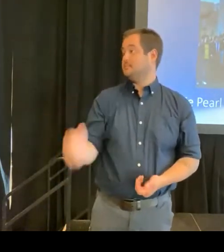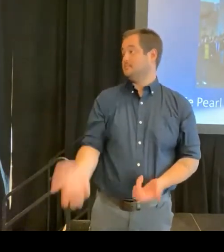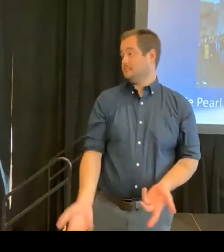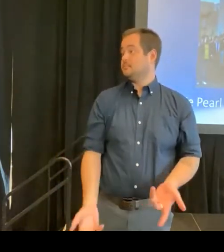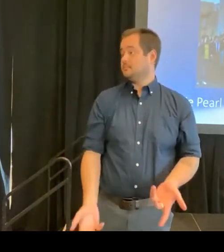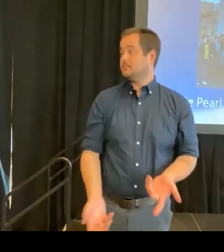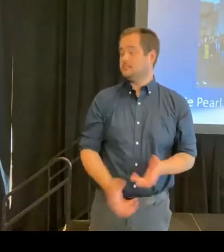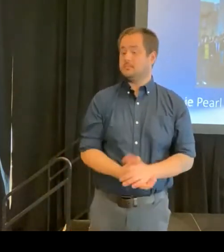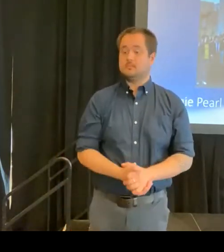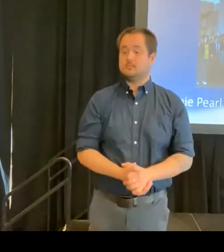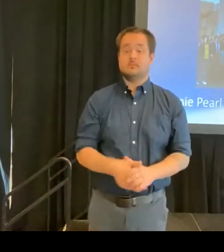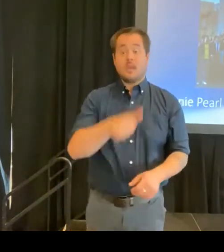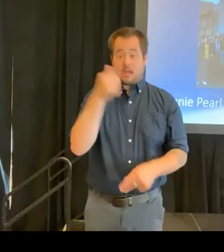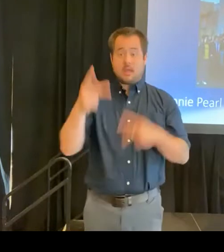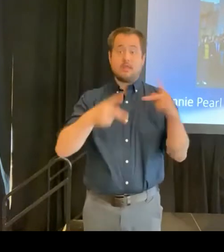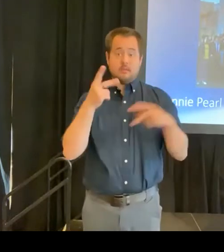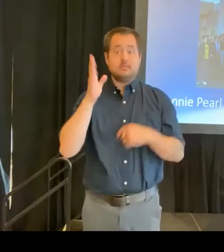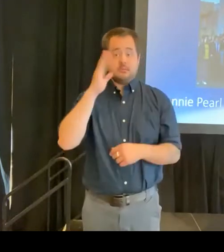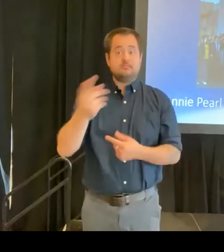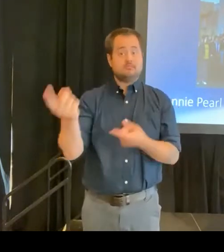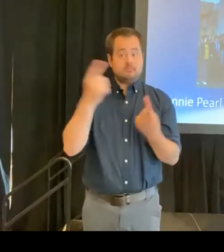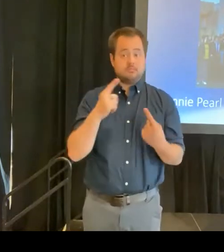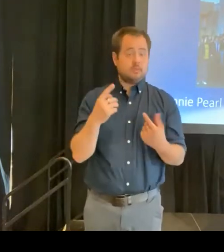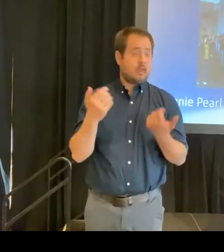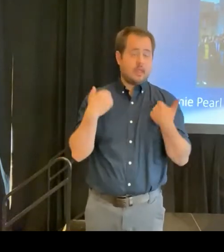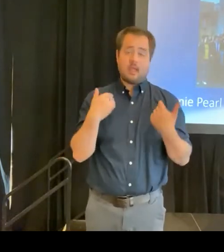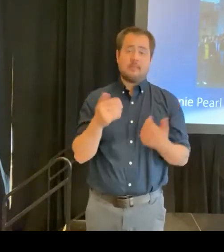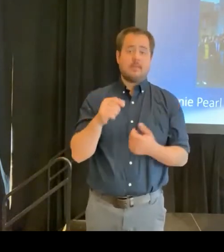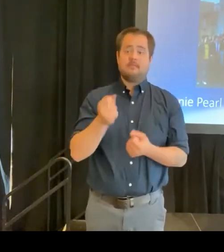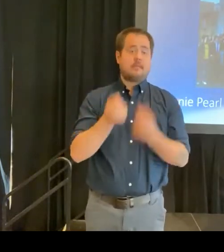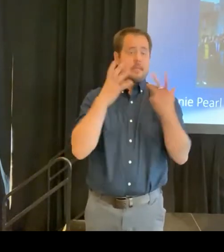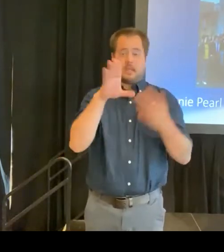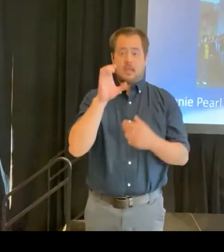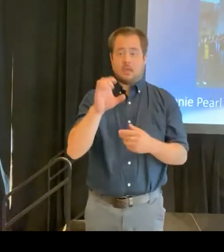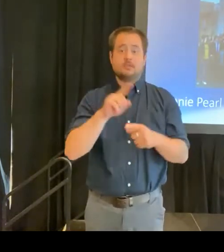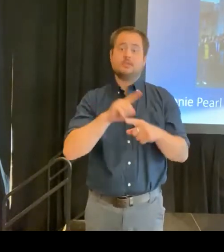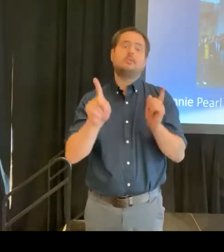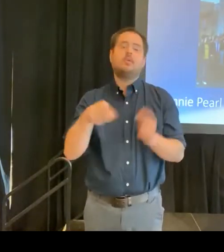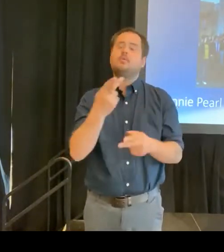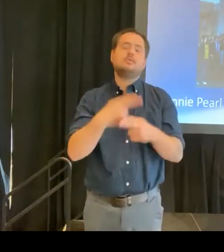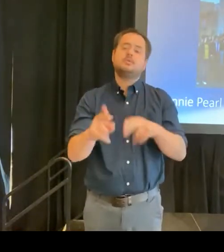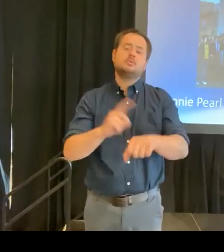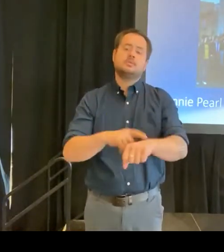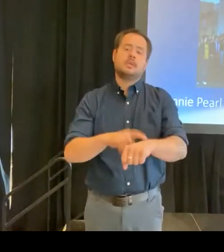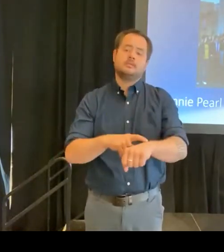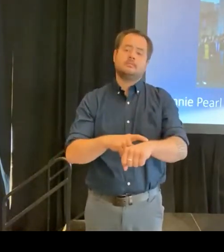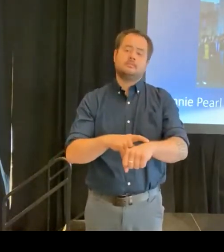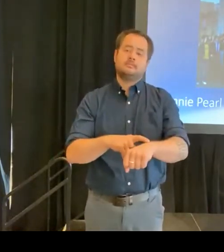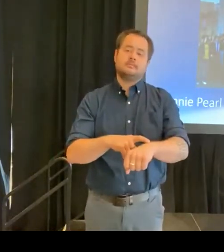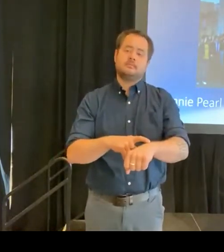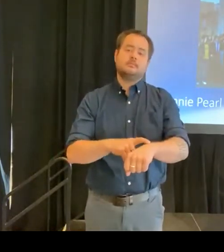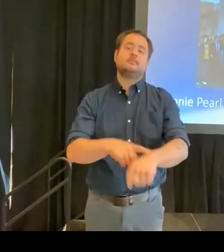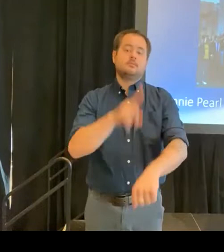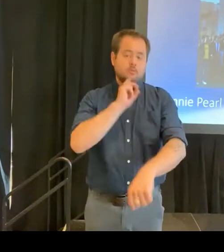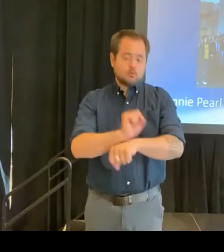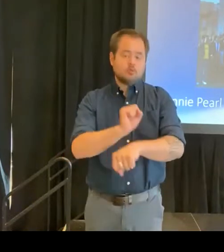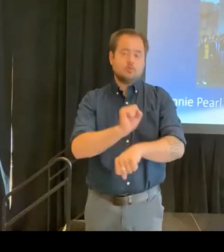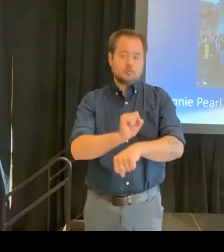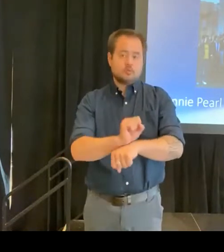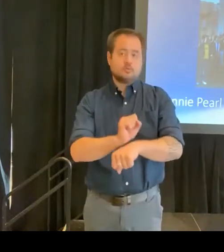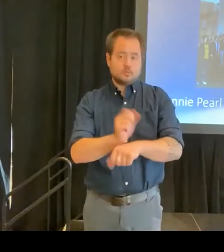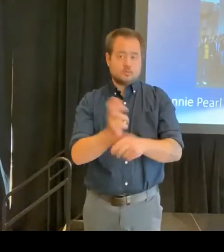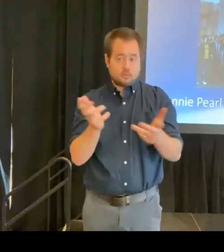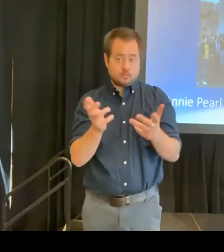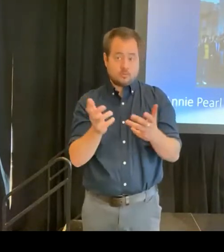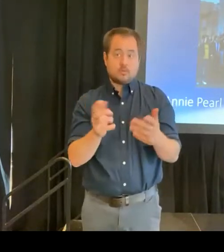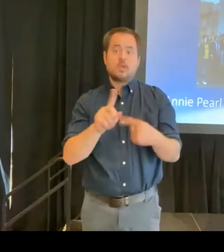The other people will come, they'll come in hundreds, but they're only gonna do that for a little while. The real work starts when you have